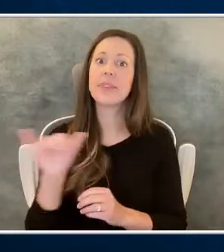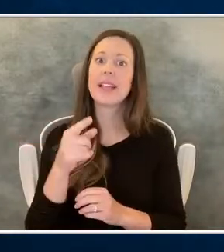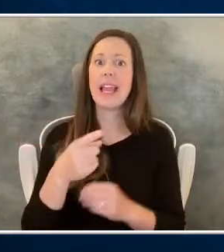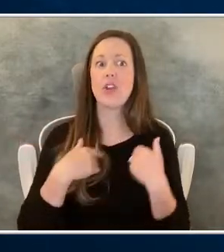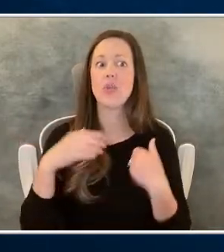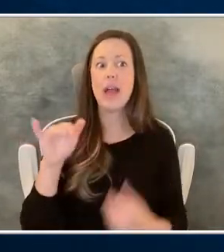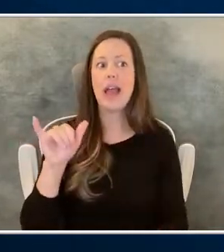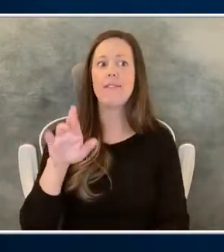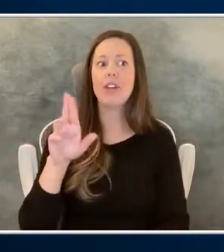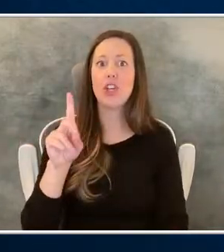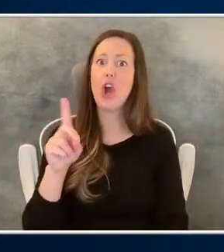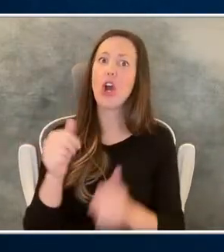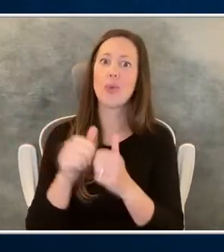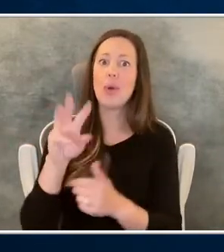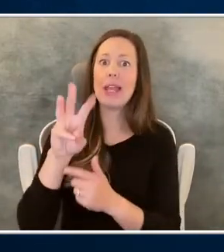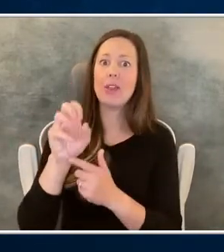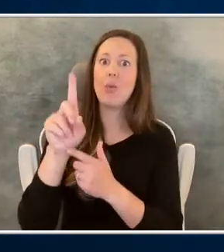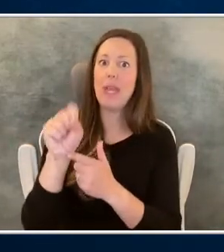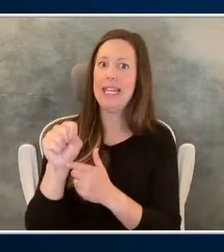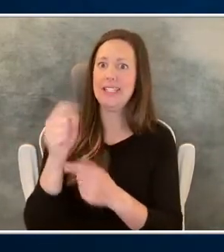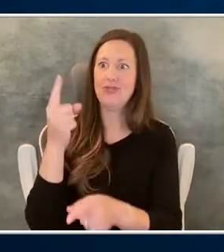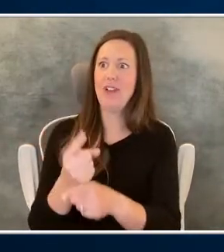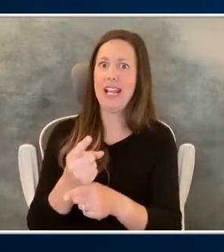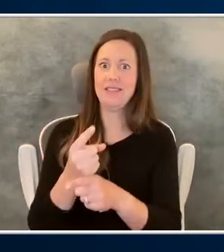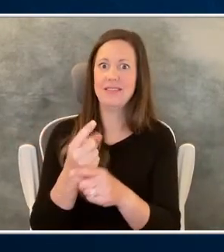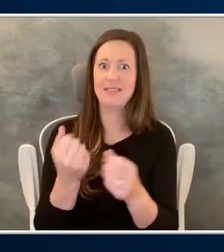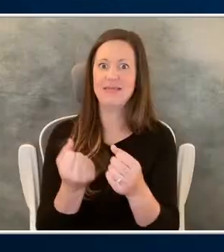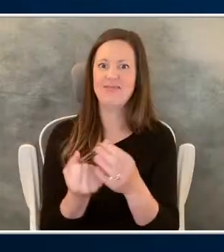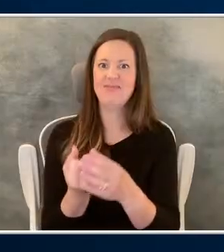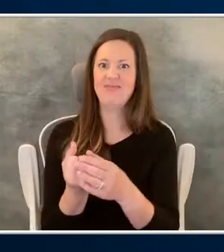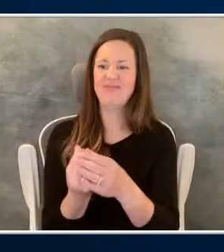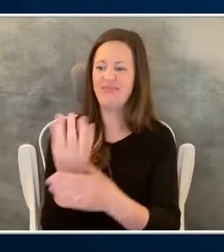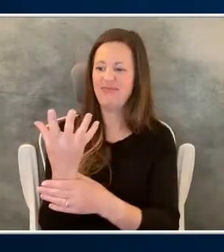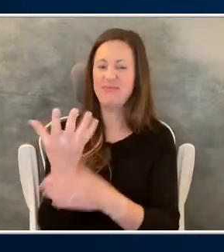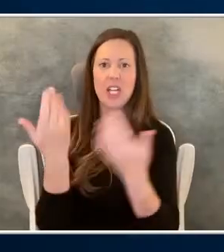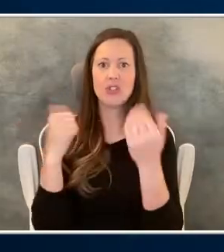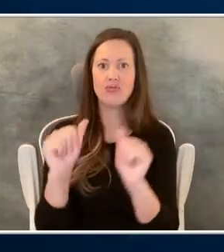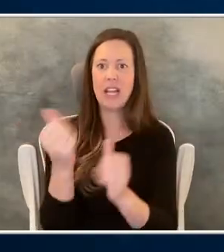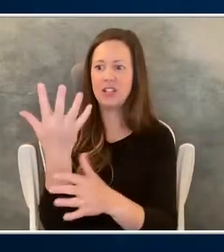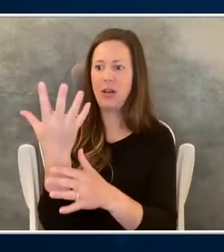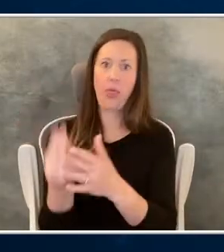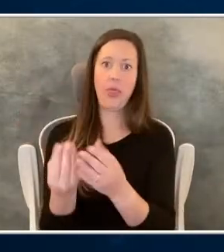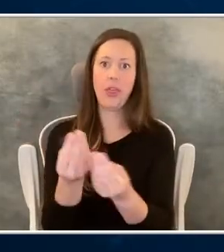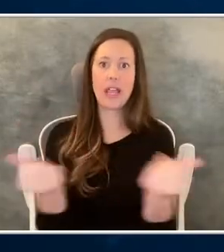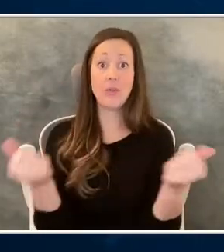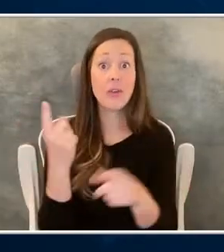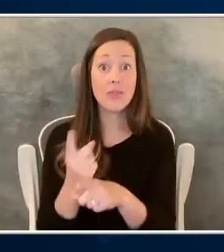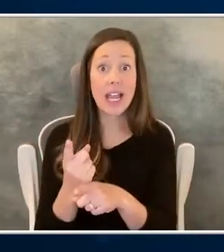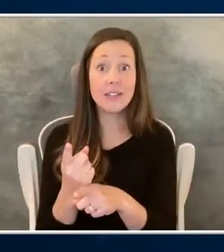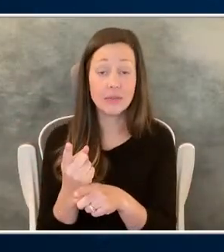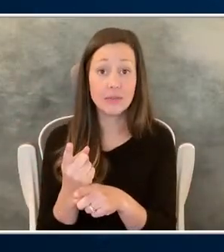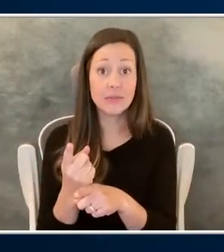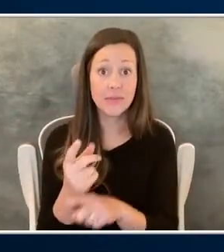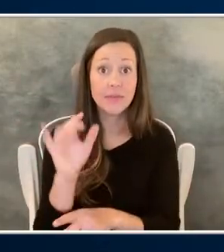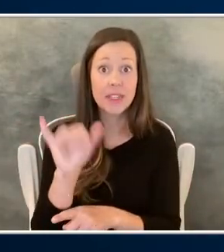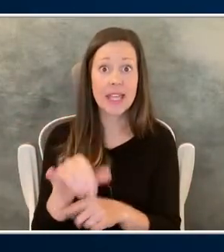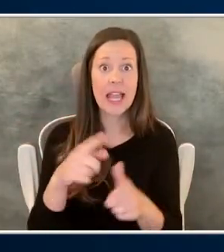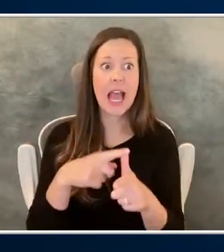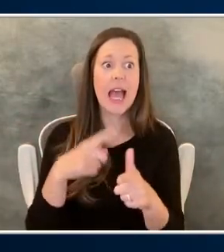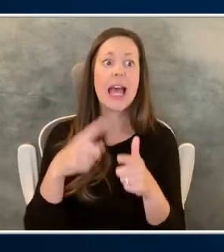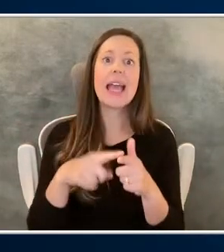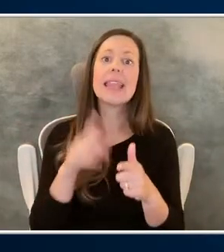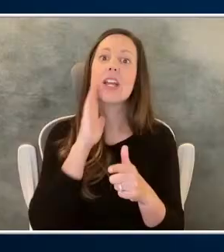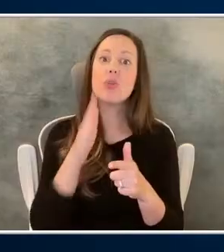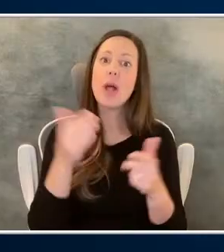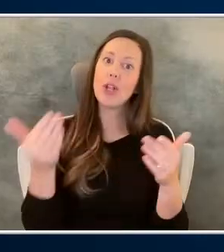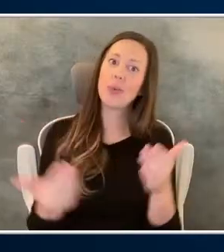So first you try to get rid of the weeds, okay, and then you plant new seeds. So